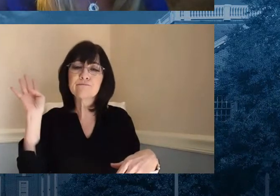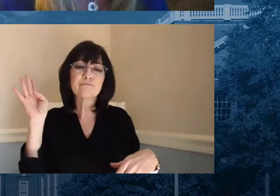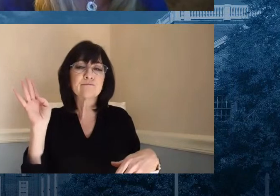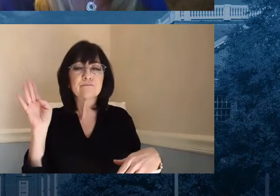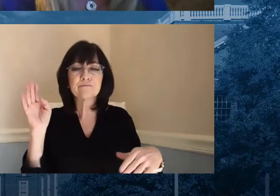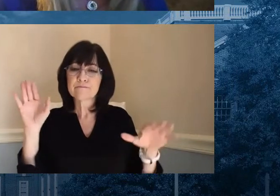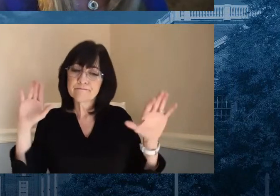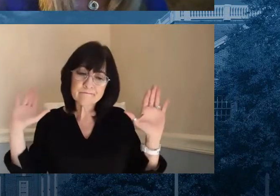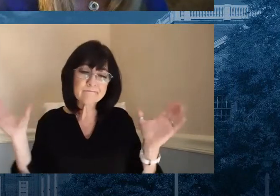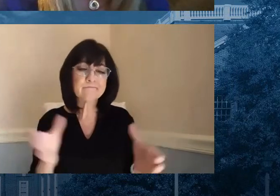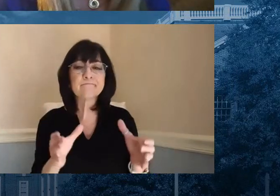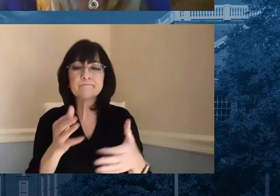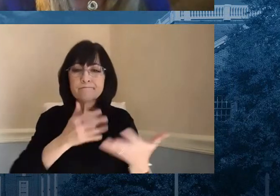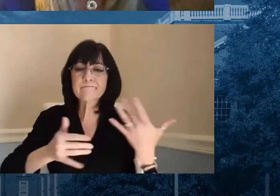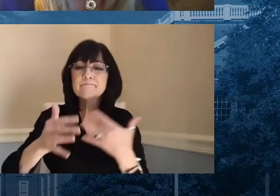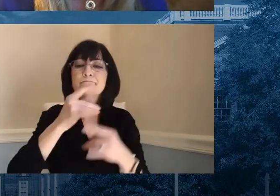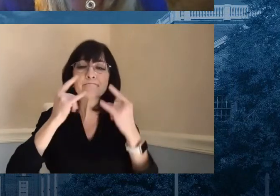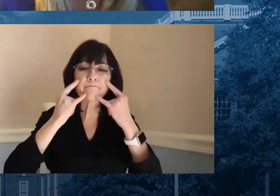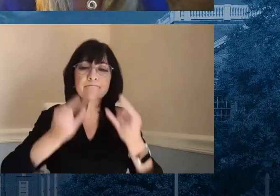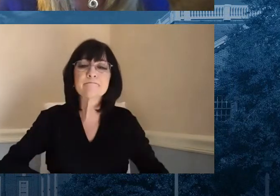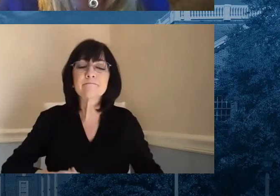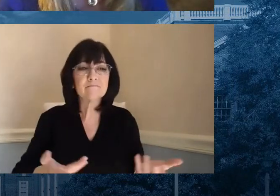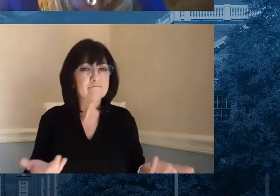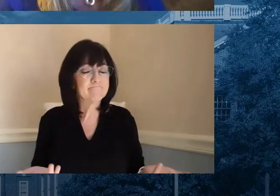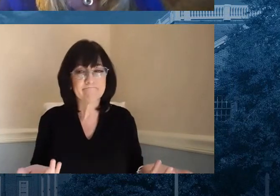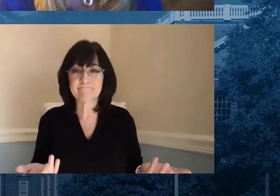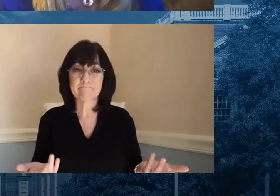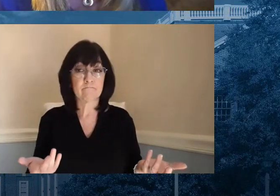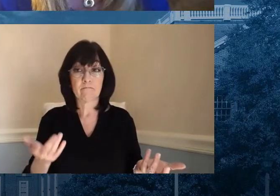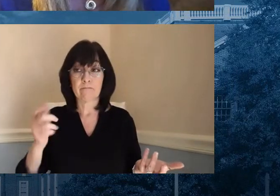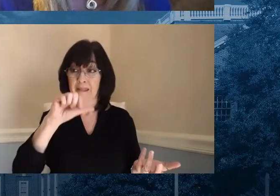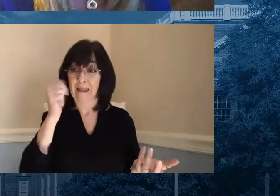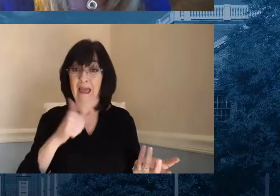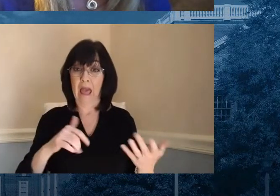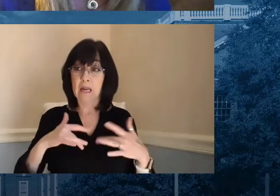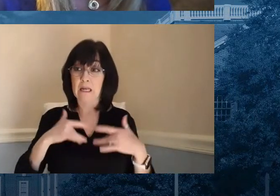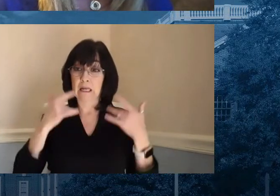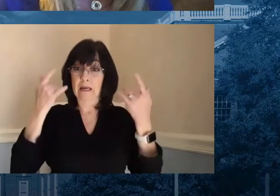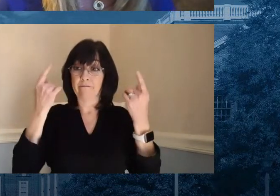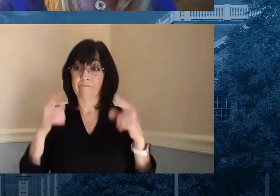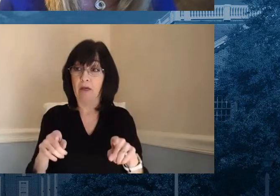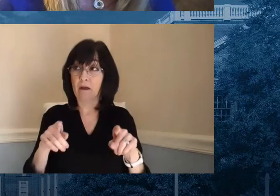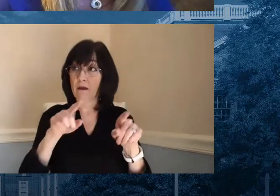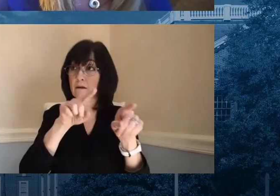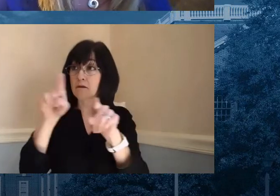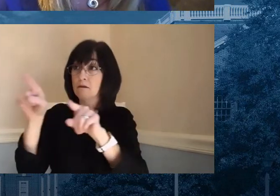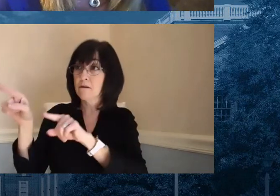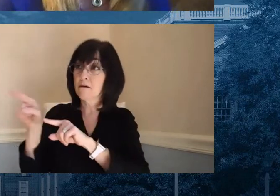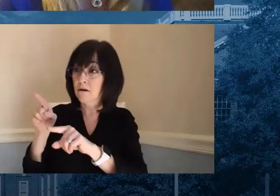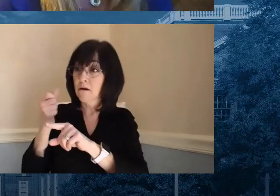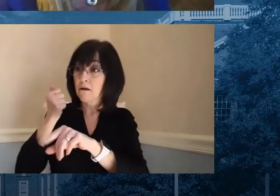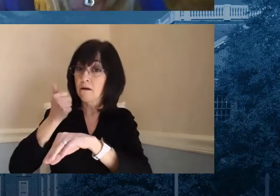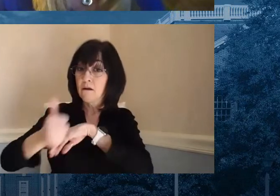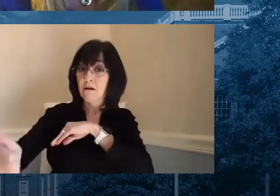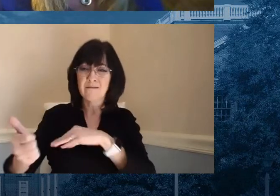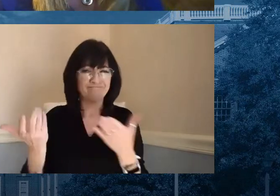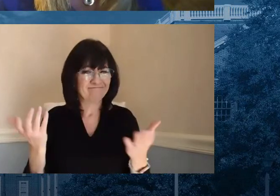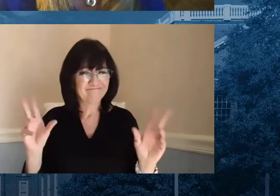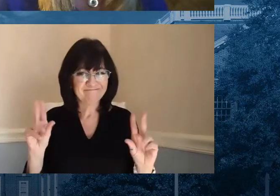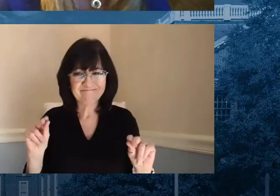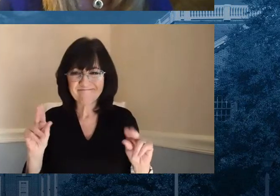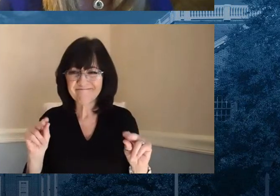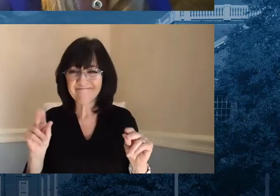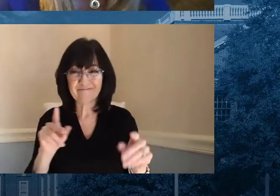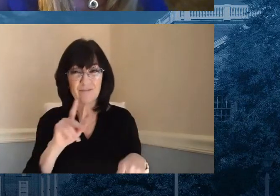one particular venue sticks out at this point. It's you know, it's a